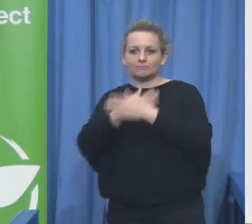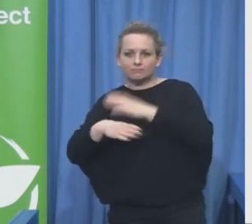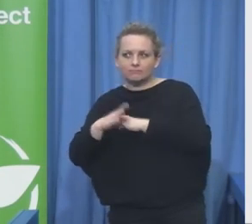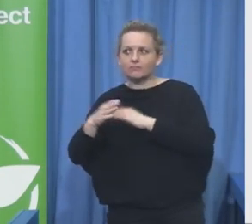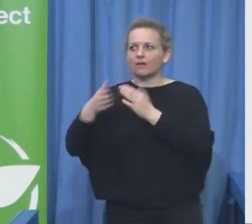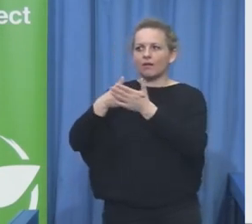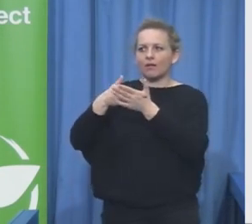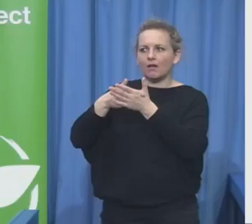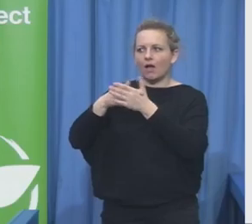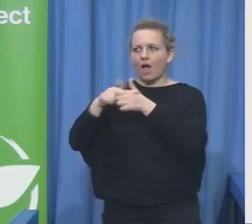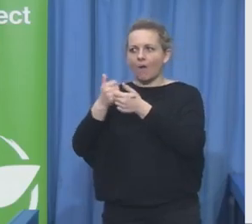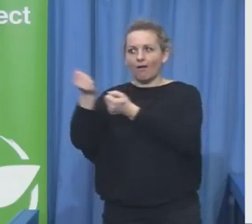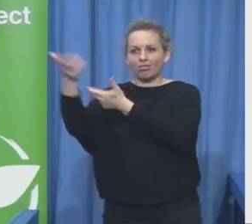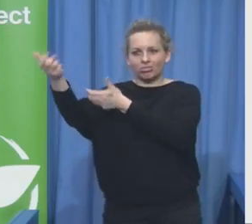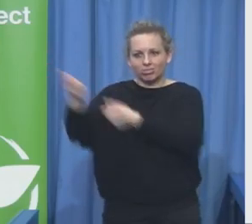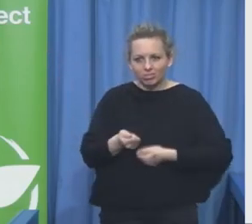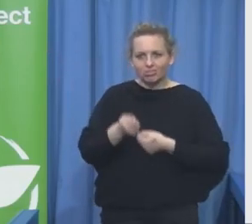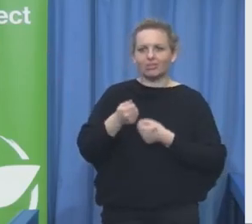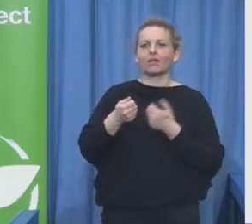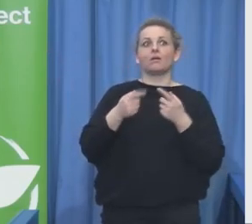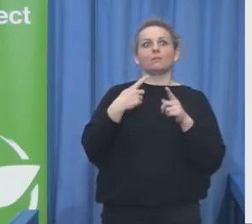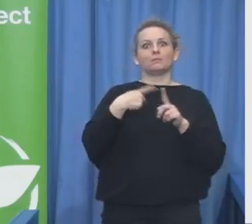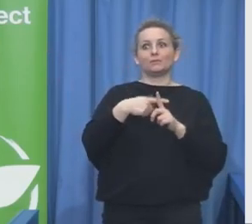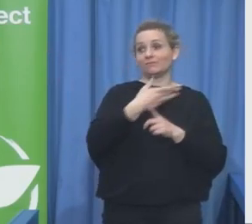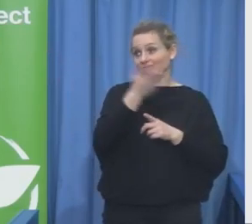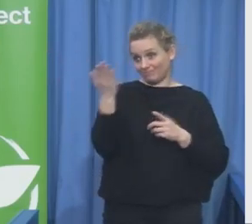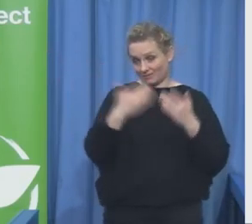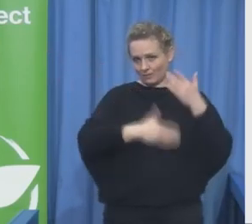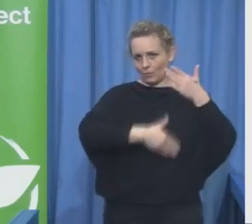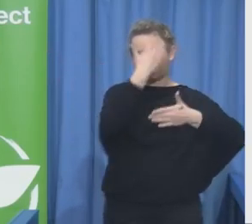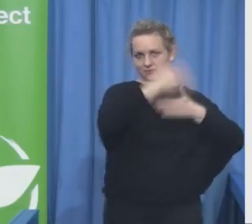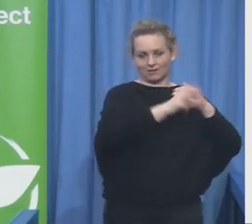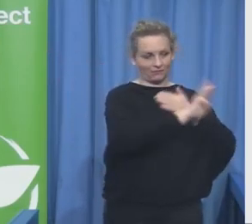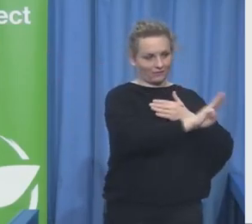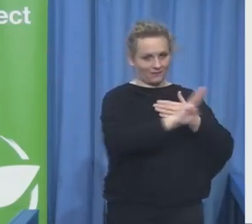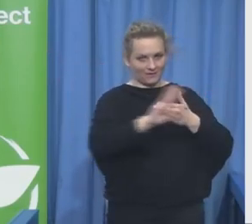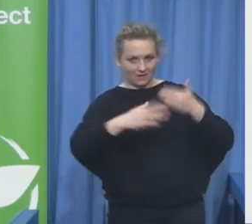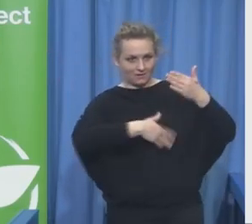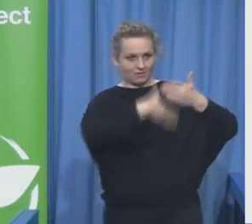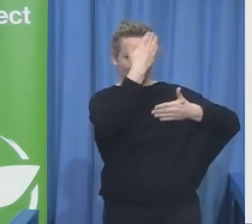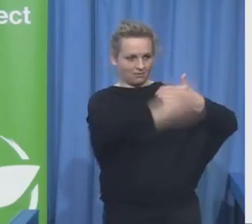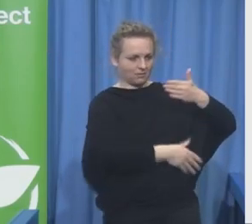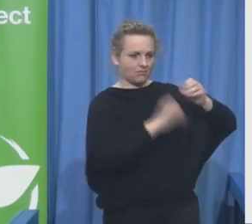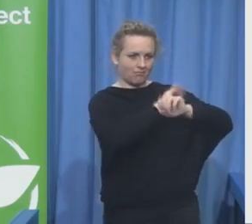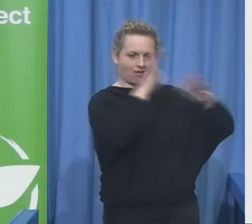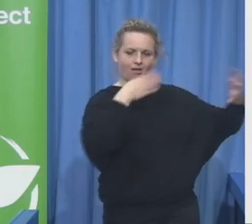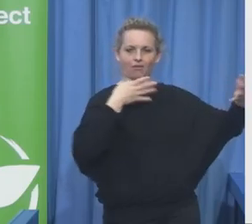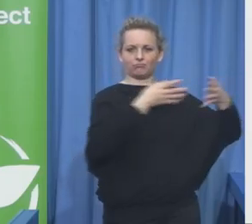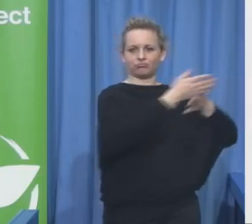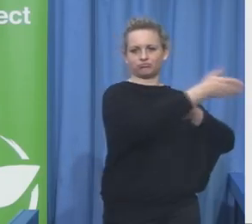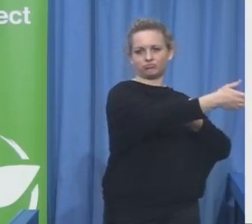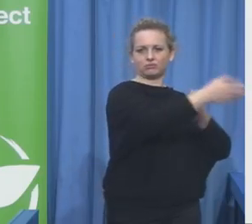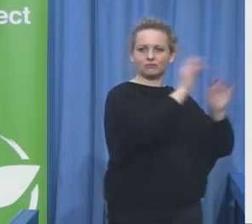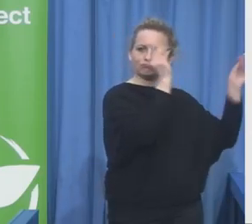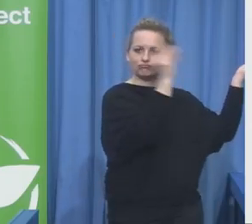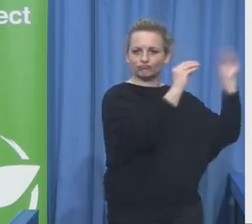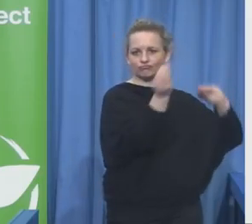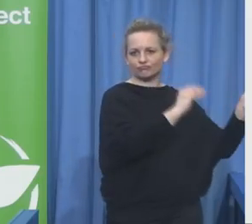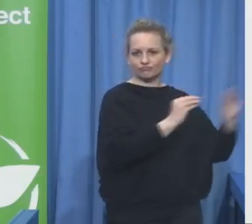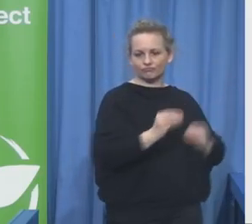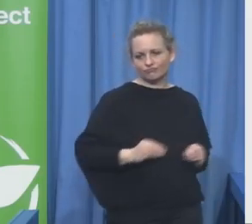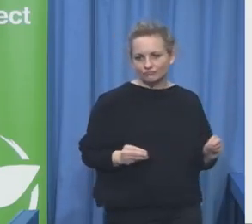also workplace adjustments? So are you able to seamlessly implement an adjustment to your recruitment process or for an employee who